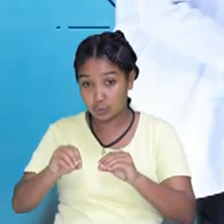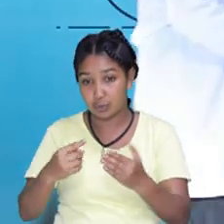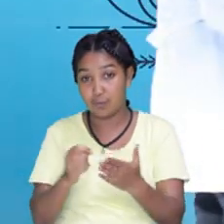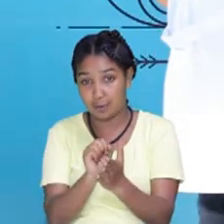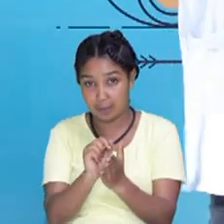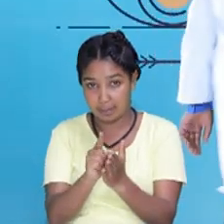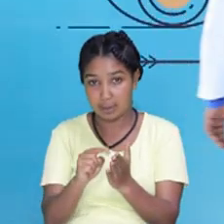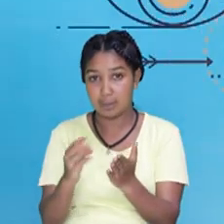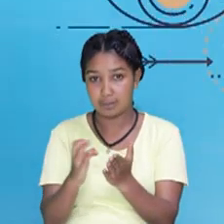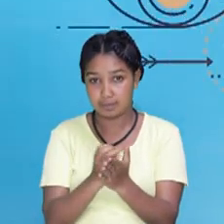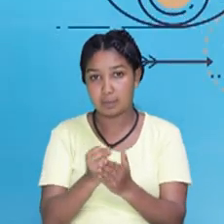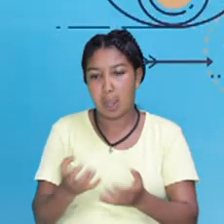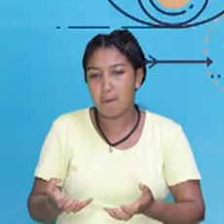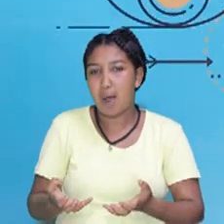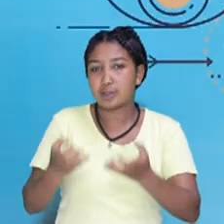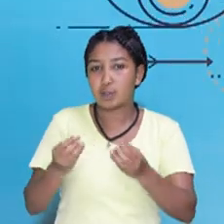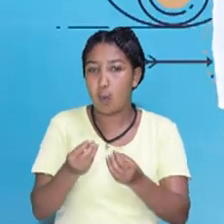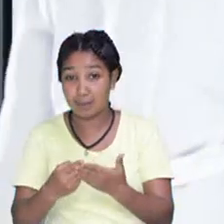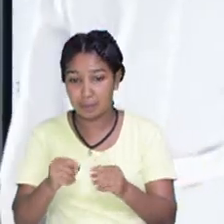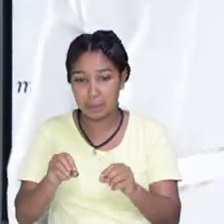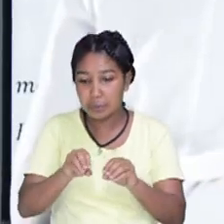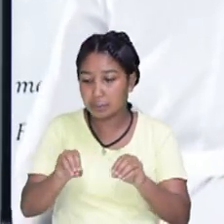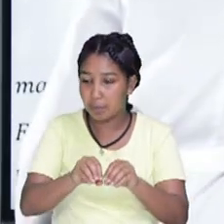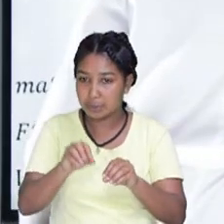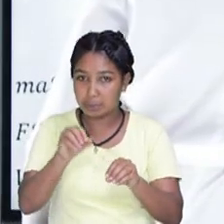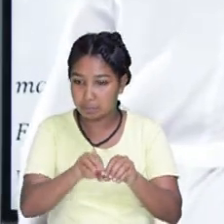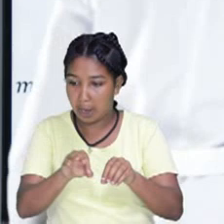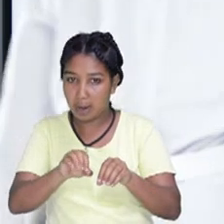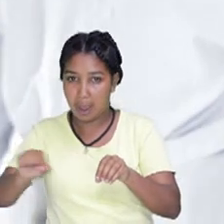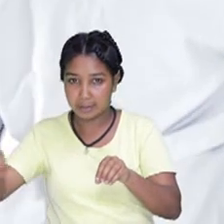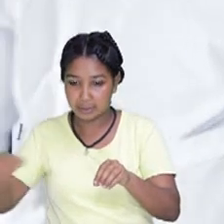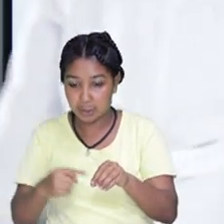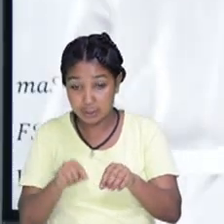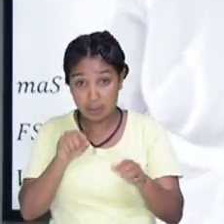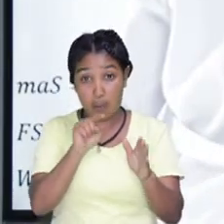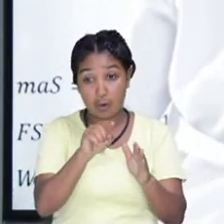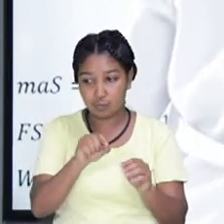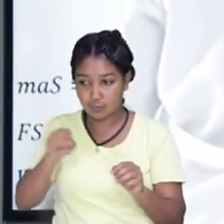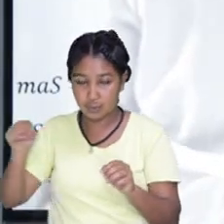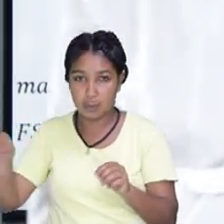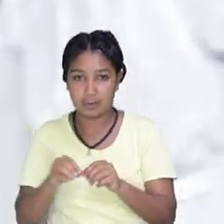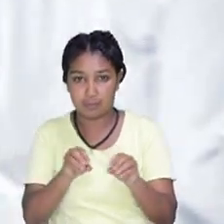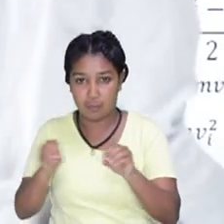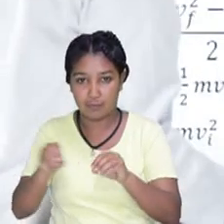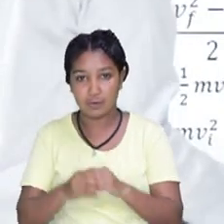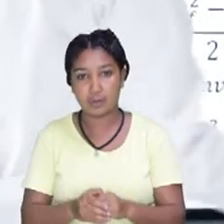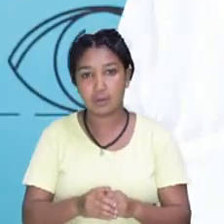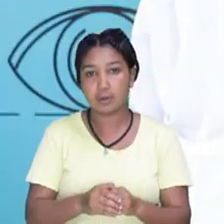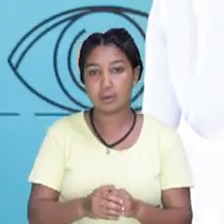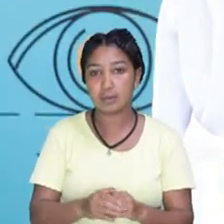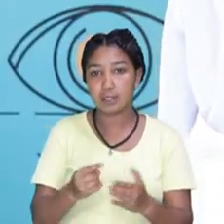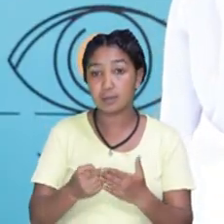here, let's take a massive object M, a displacement of s from this point to this point. While it